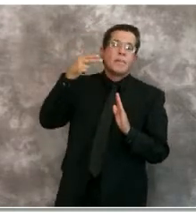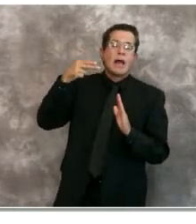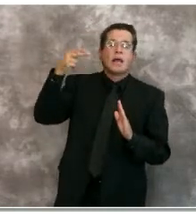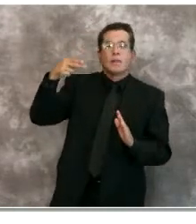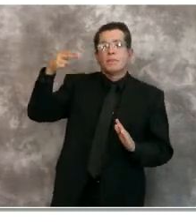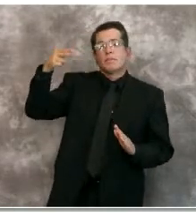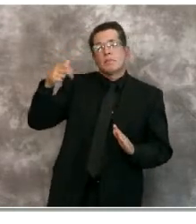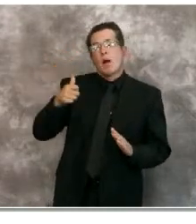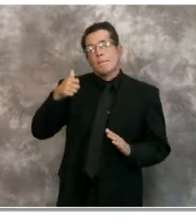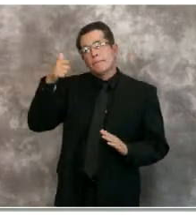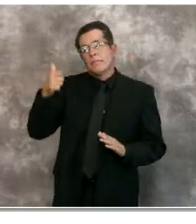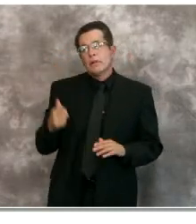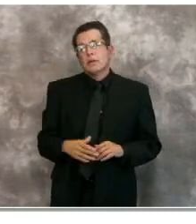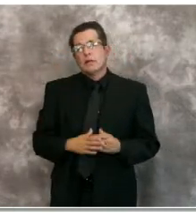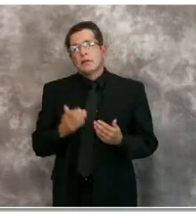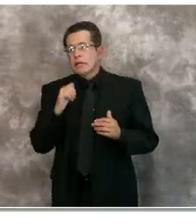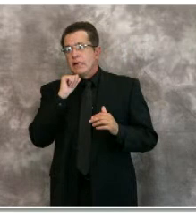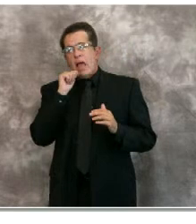staying